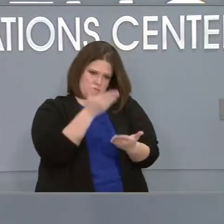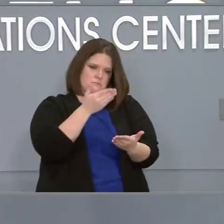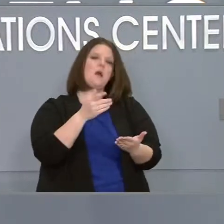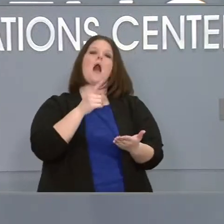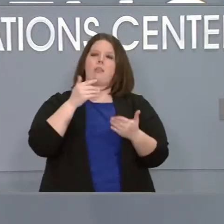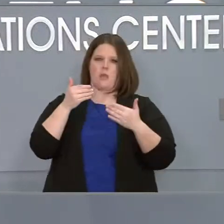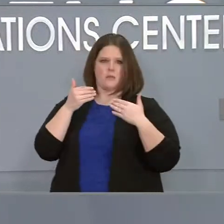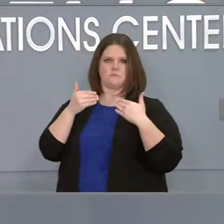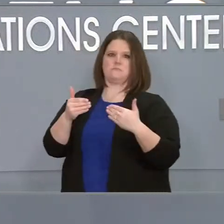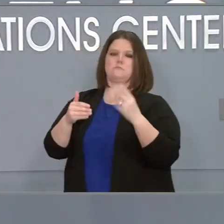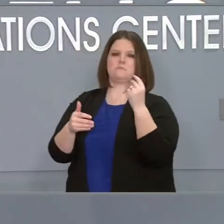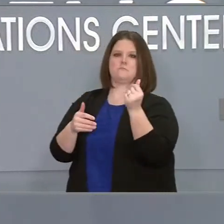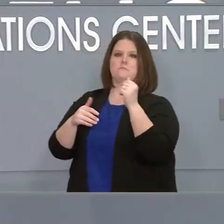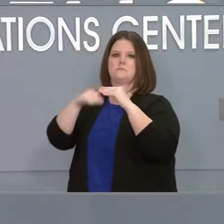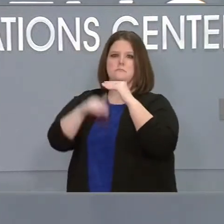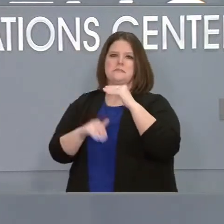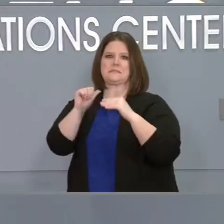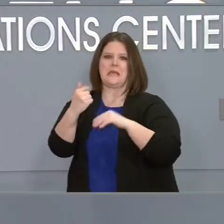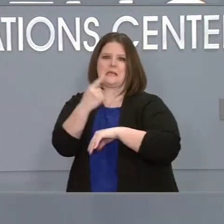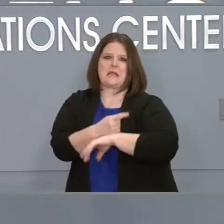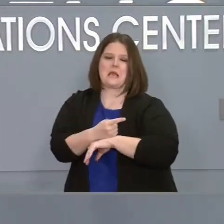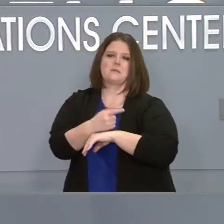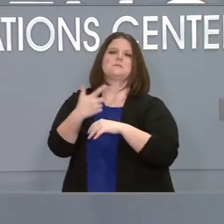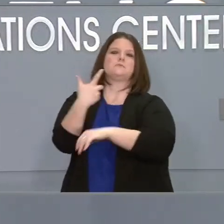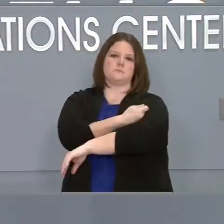more information about that on